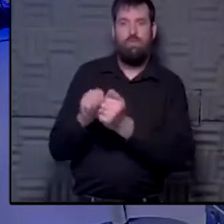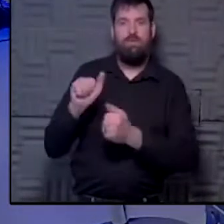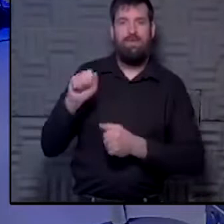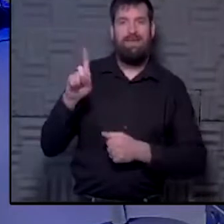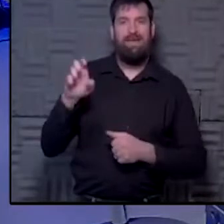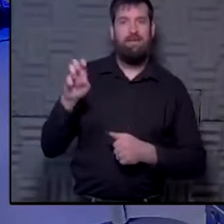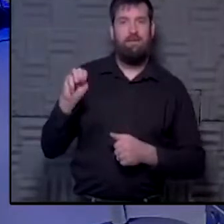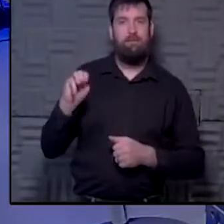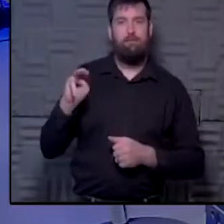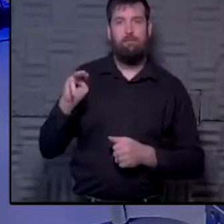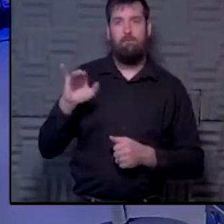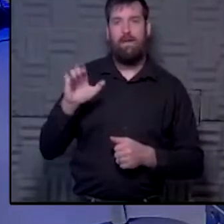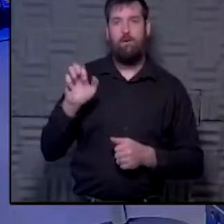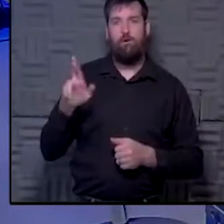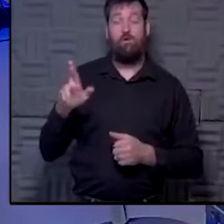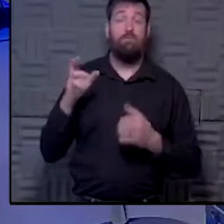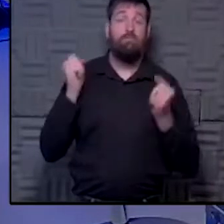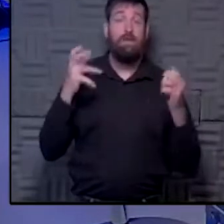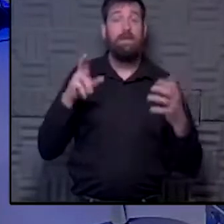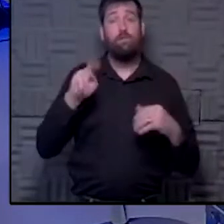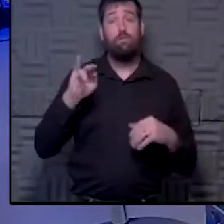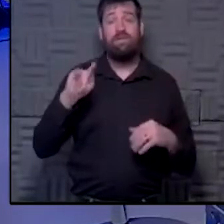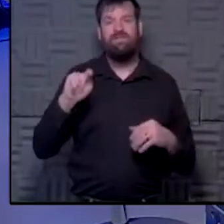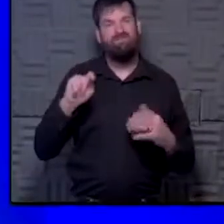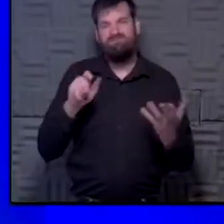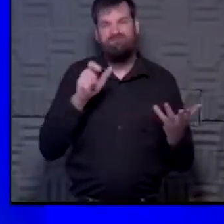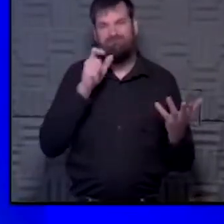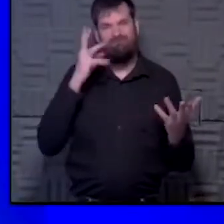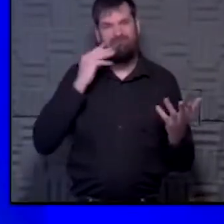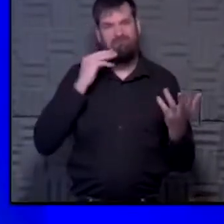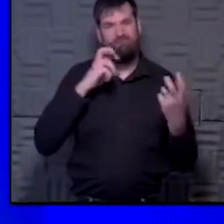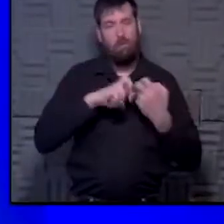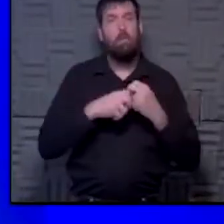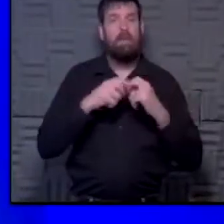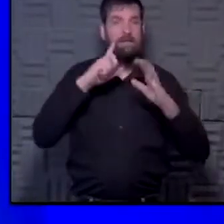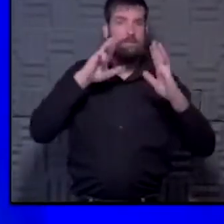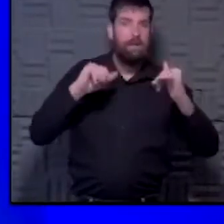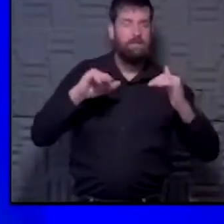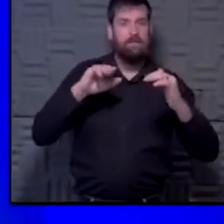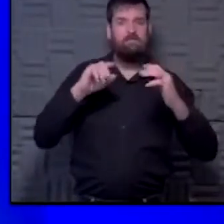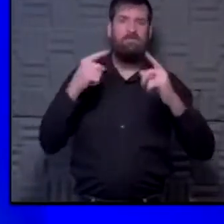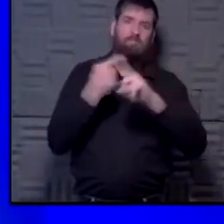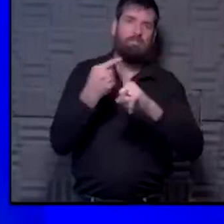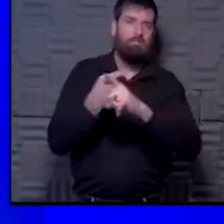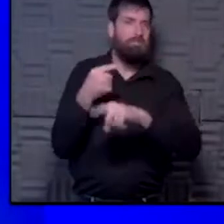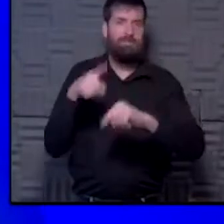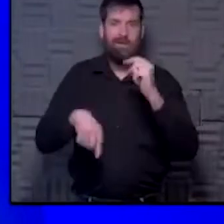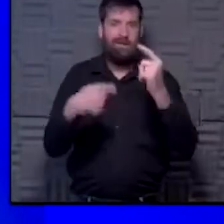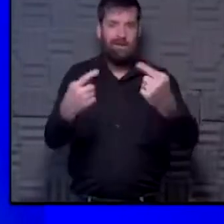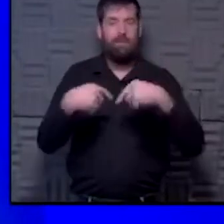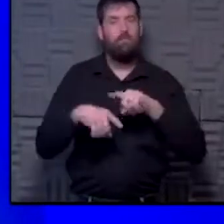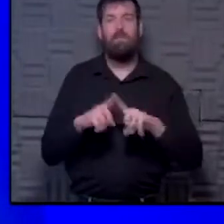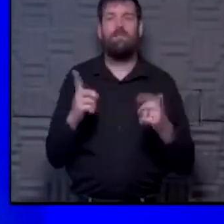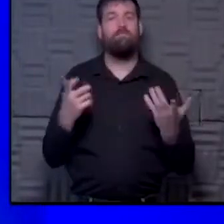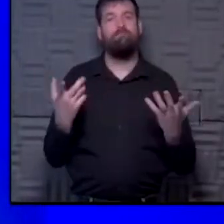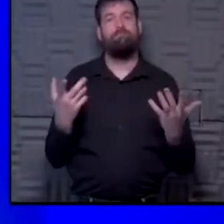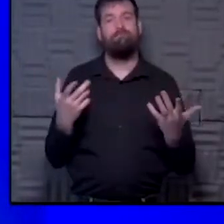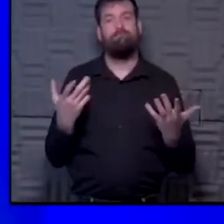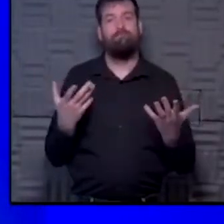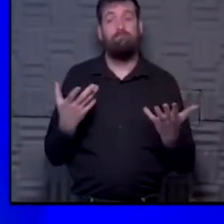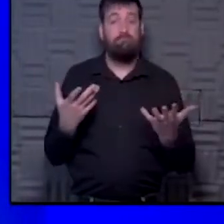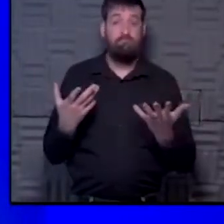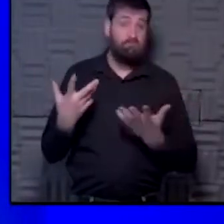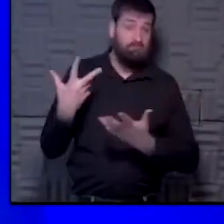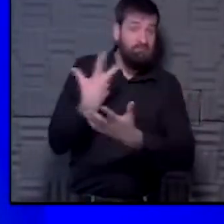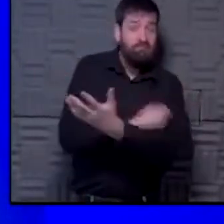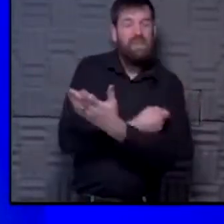lot of units didn't really have that problem. They thought they were going to expect a lot of people not being able to come to work, so it just became, get